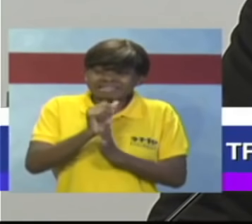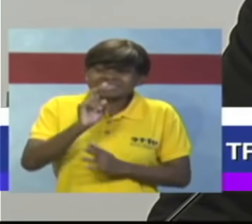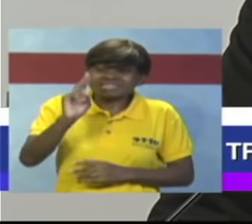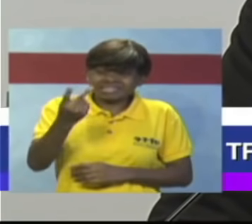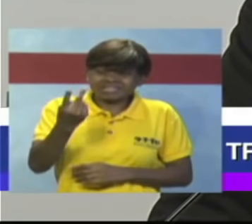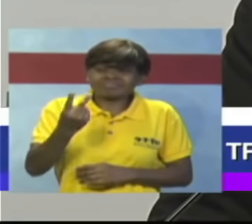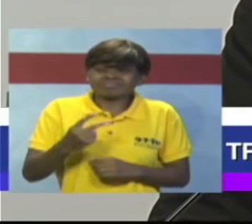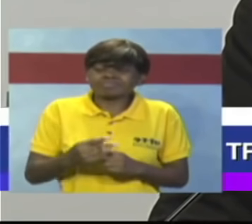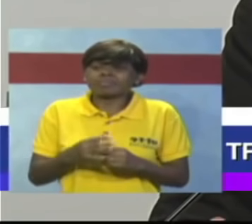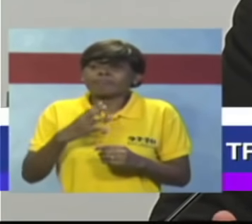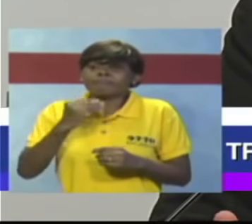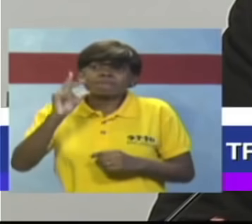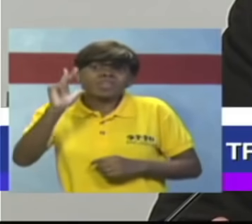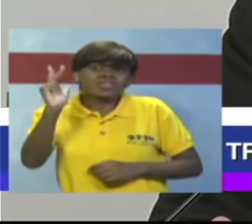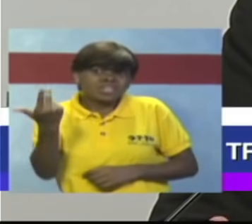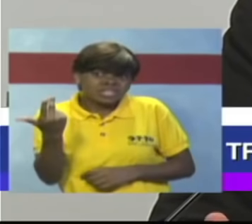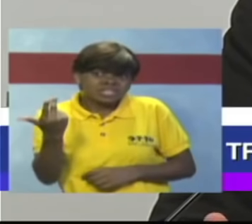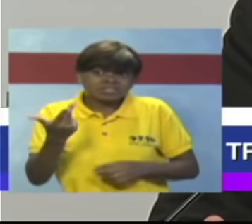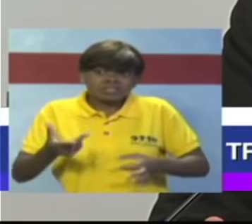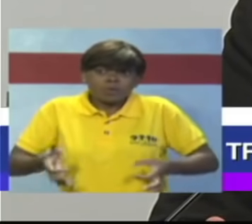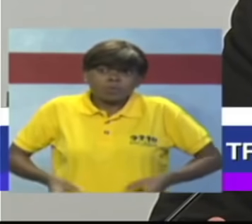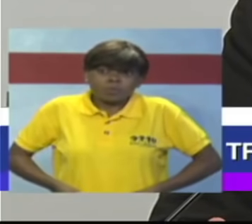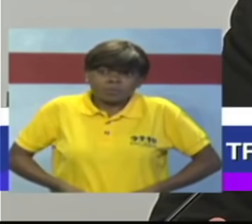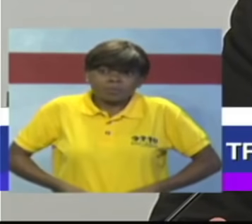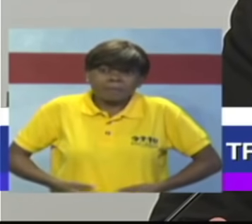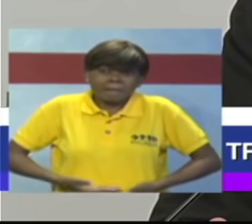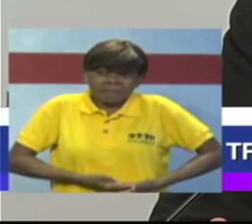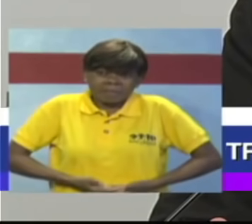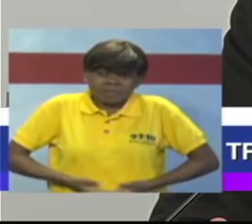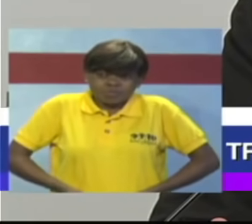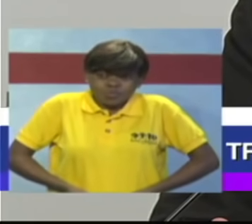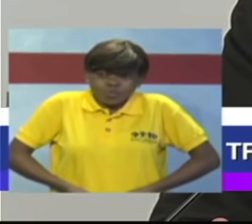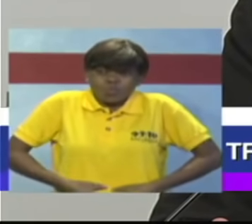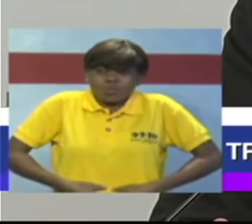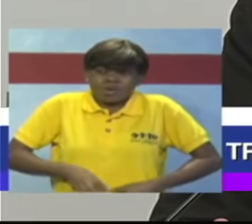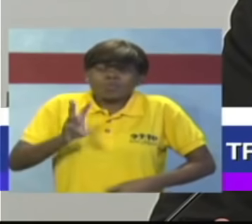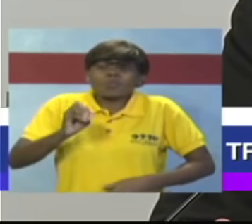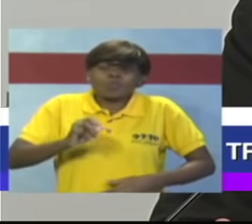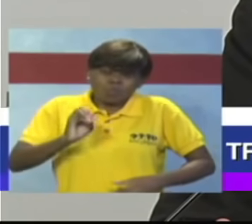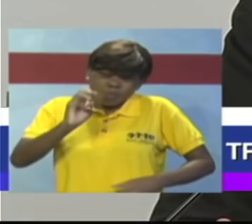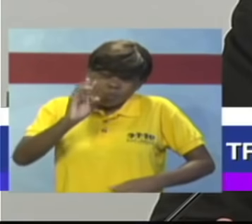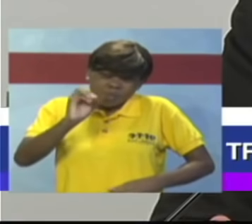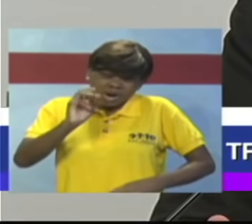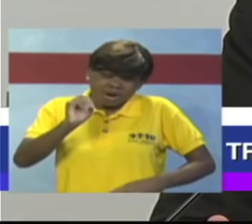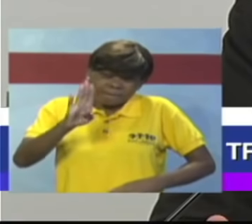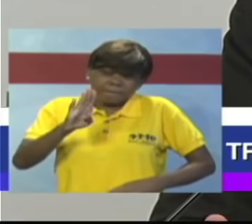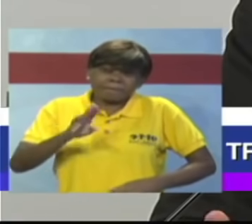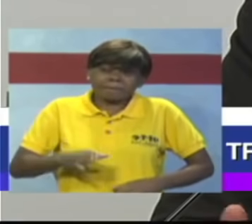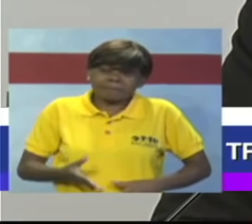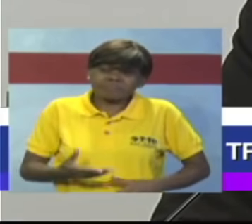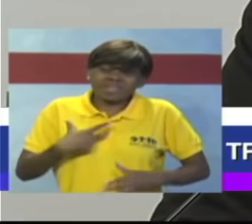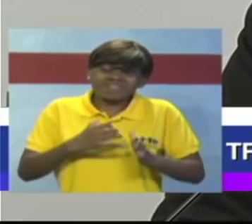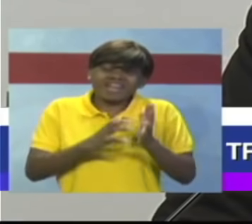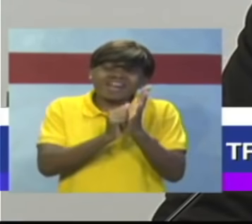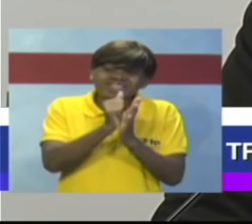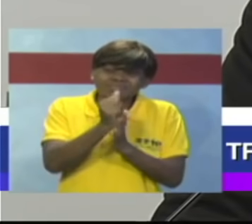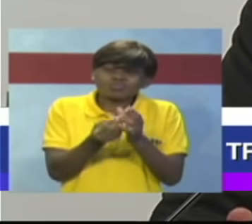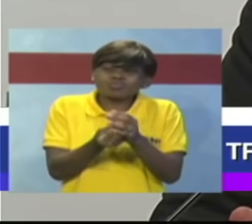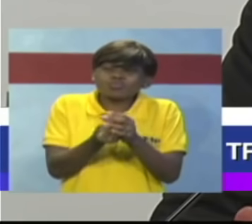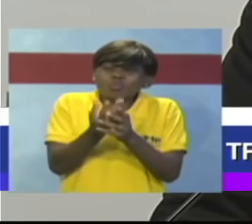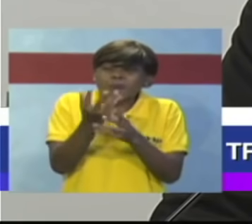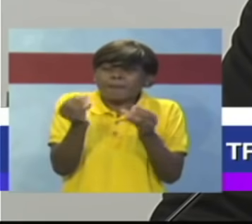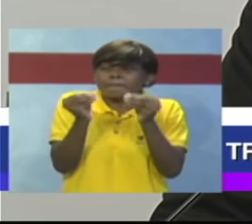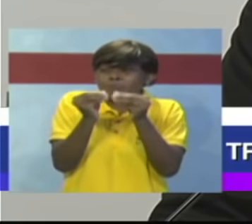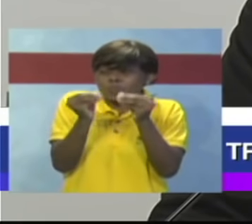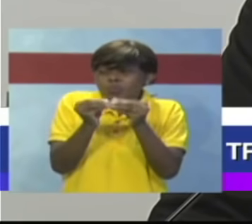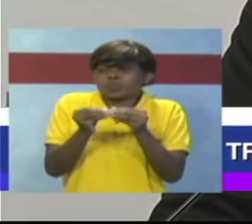second, followed by now womb cancer, and fourth is cervical cancer. Luckily, cervical cancer programs are working. It's getting less